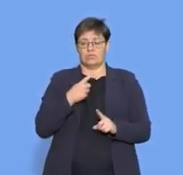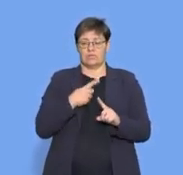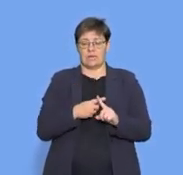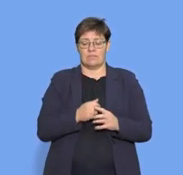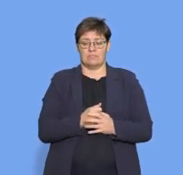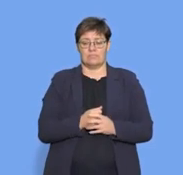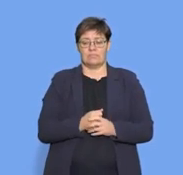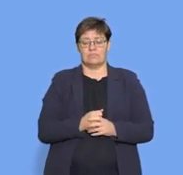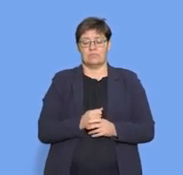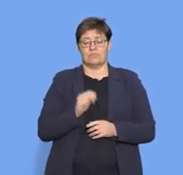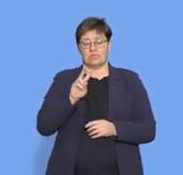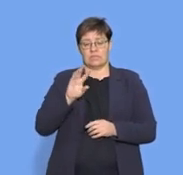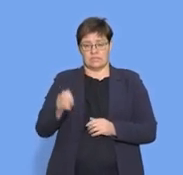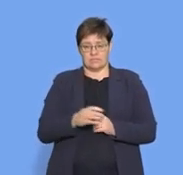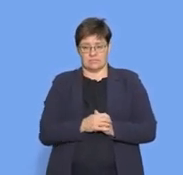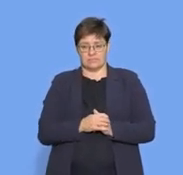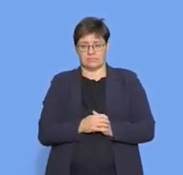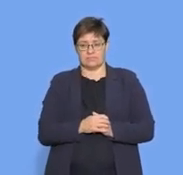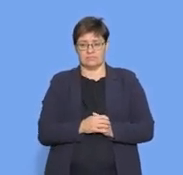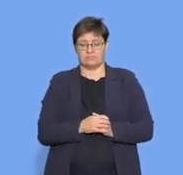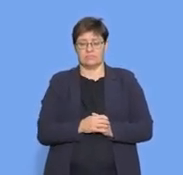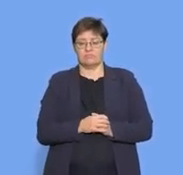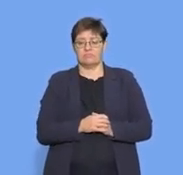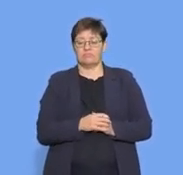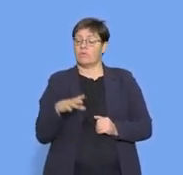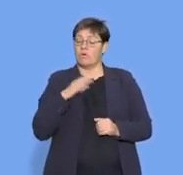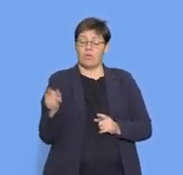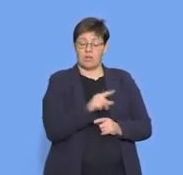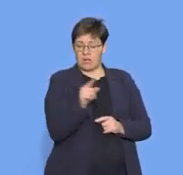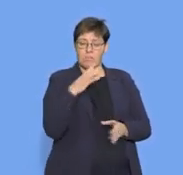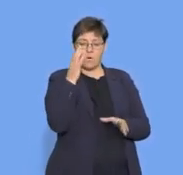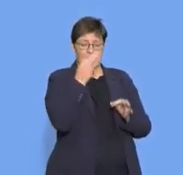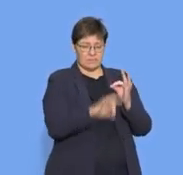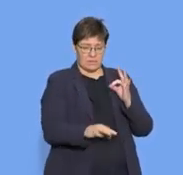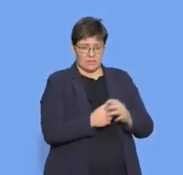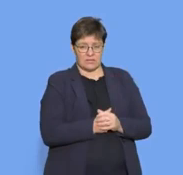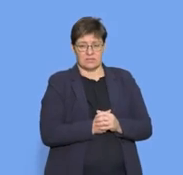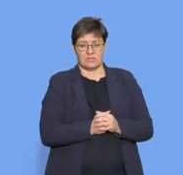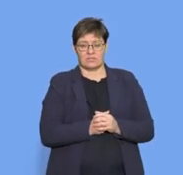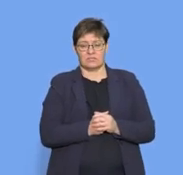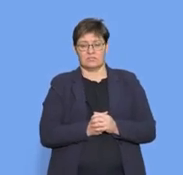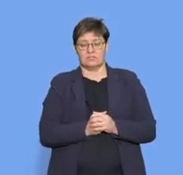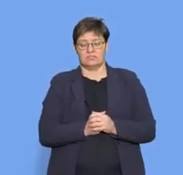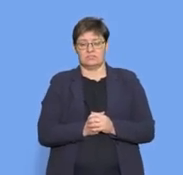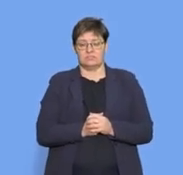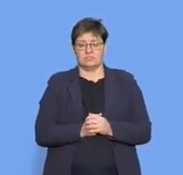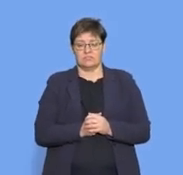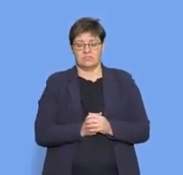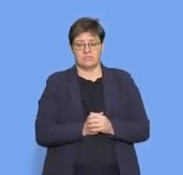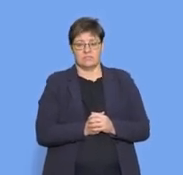50 plus 2 times 20. So all that I've done is simplify